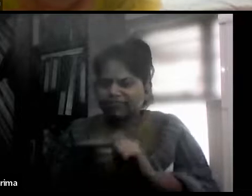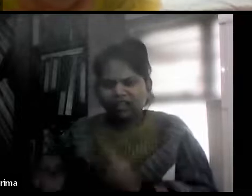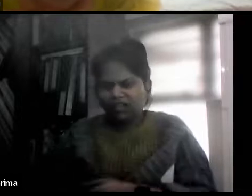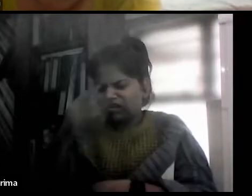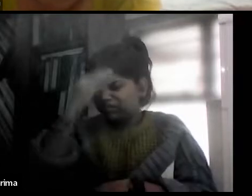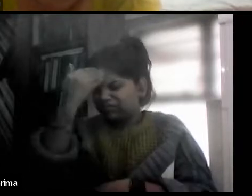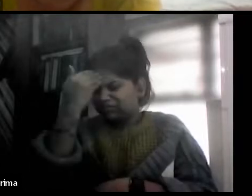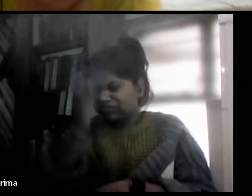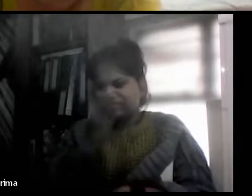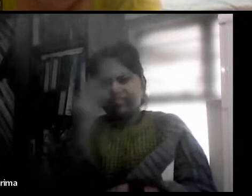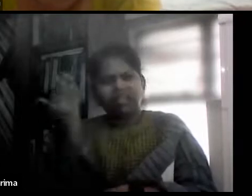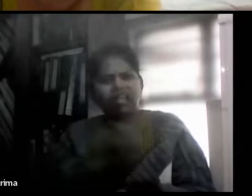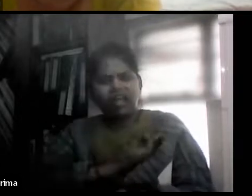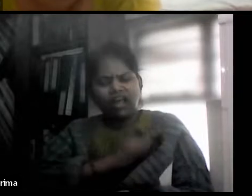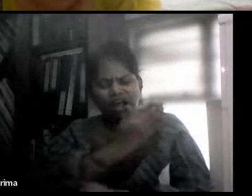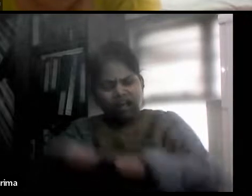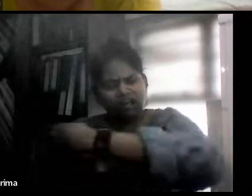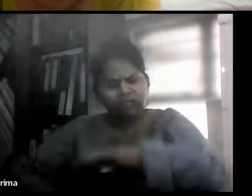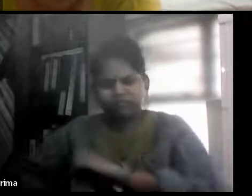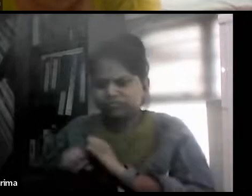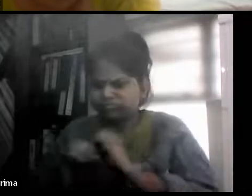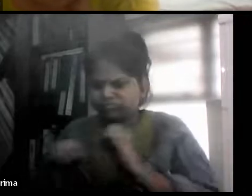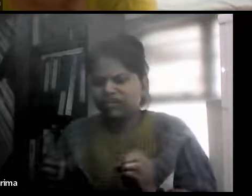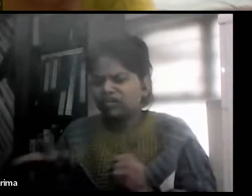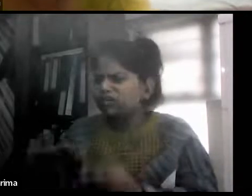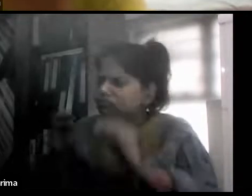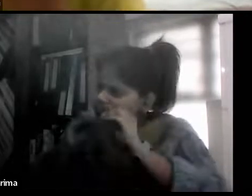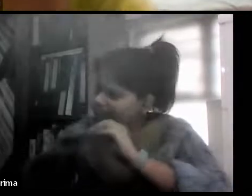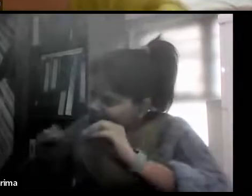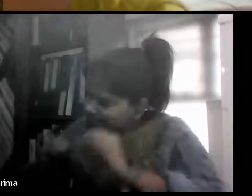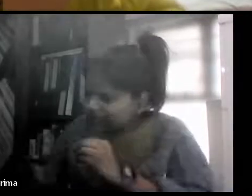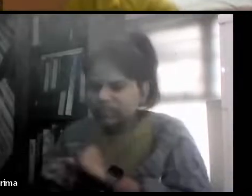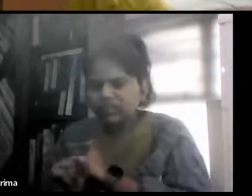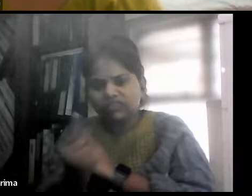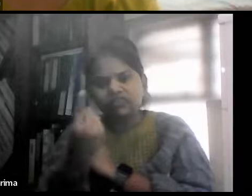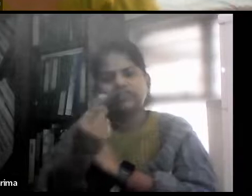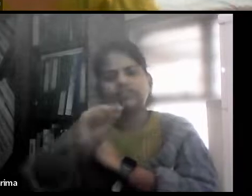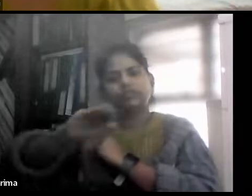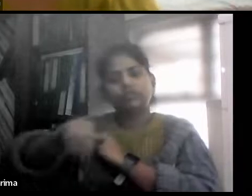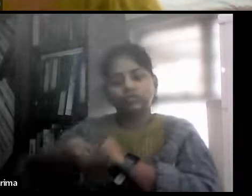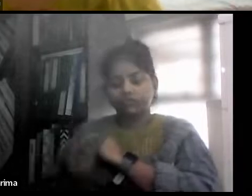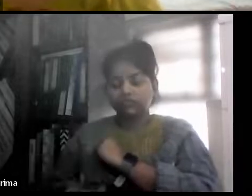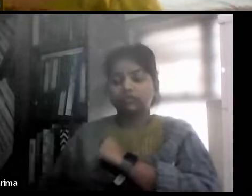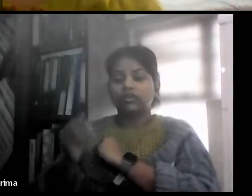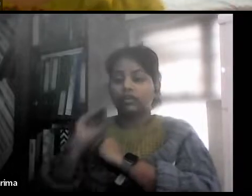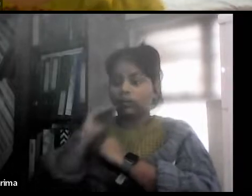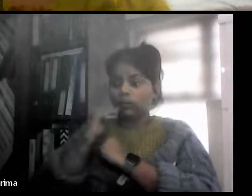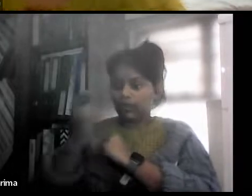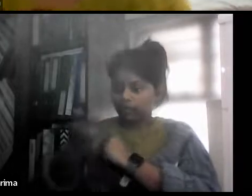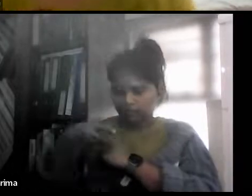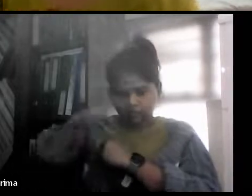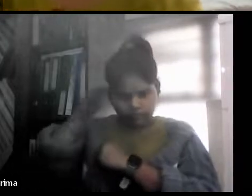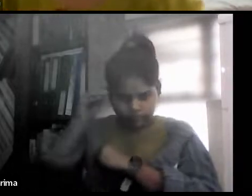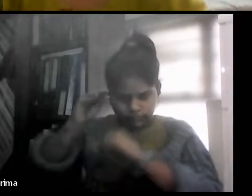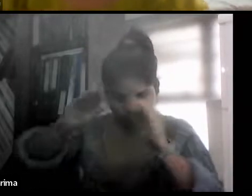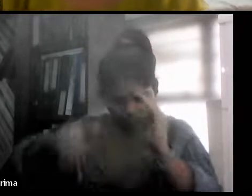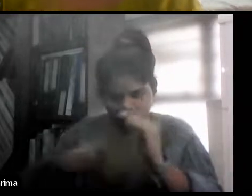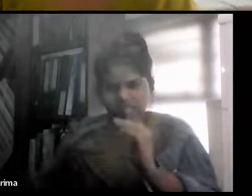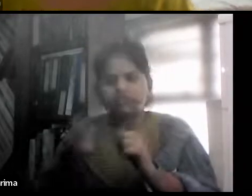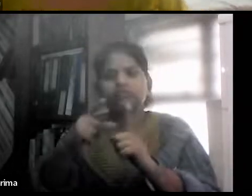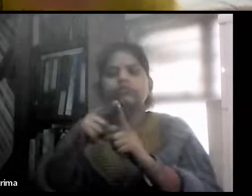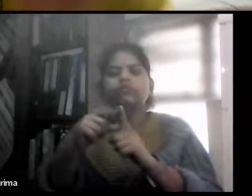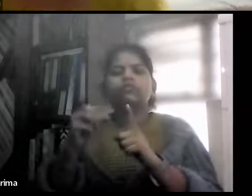in a way, first educate those people. Then after they are educated, when they start doing something, they'll be transferred to